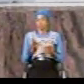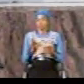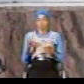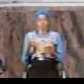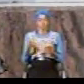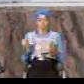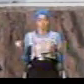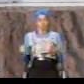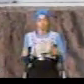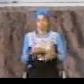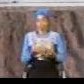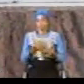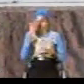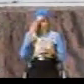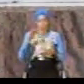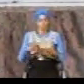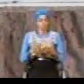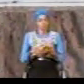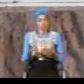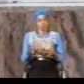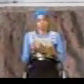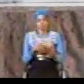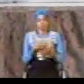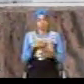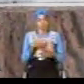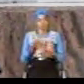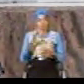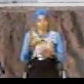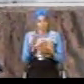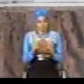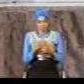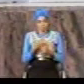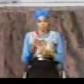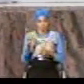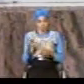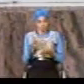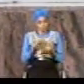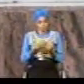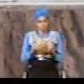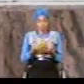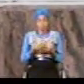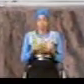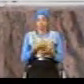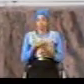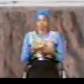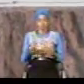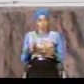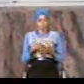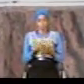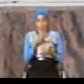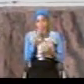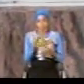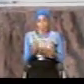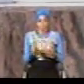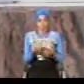do about it. I'll be taking drug, but it remains where it is. To God be the glory,